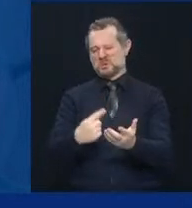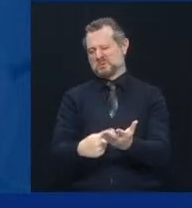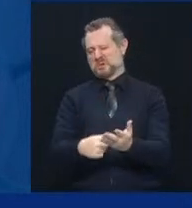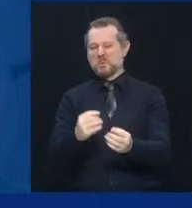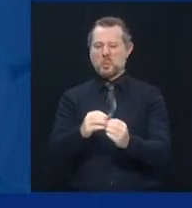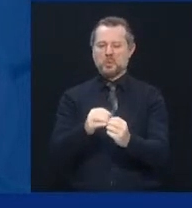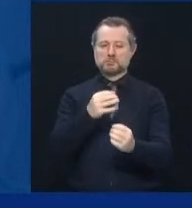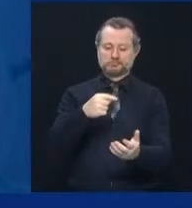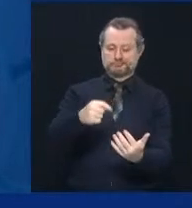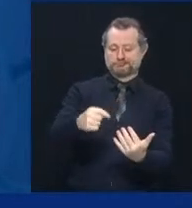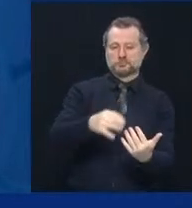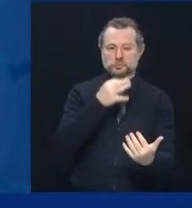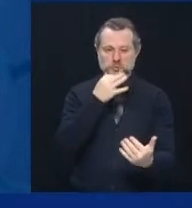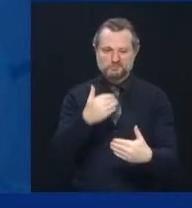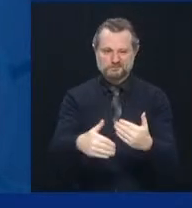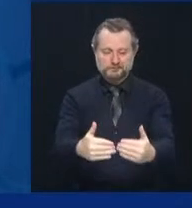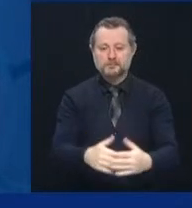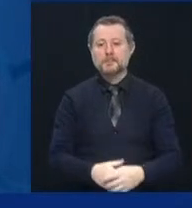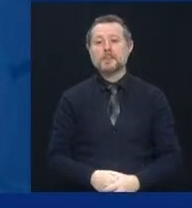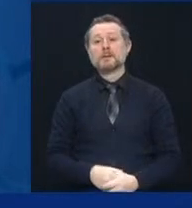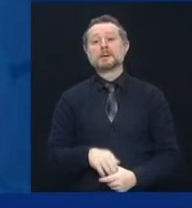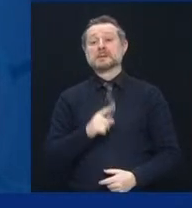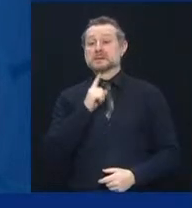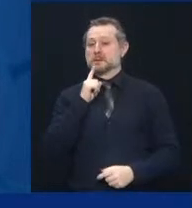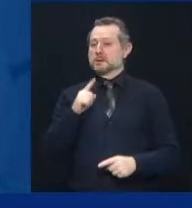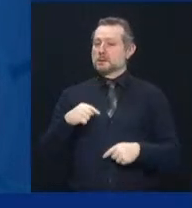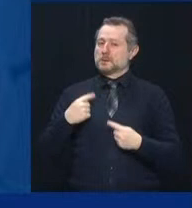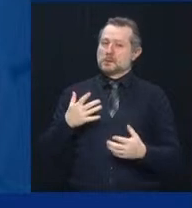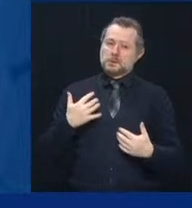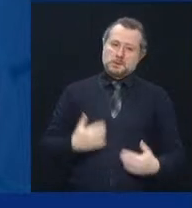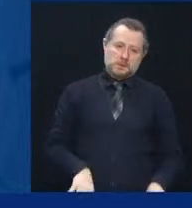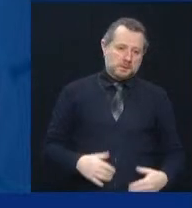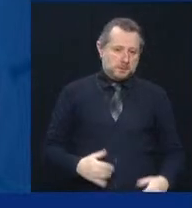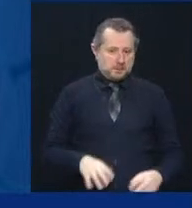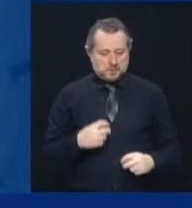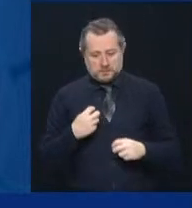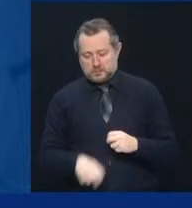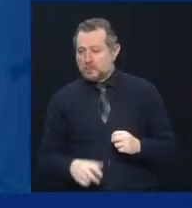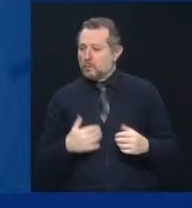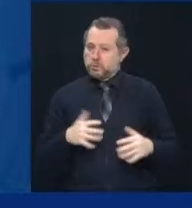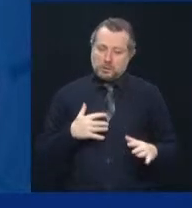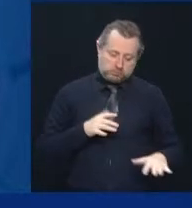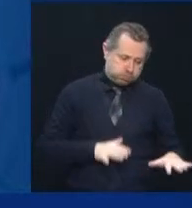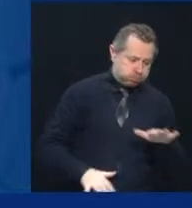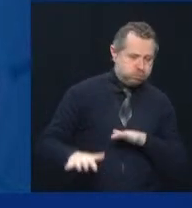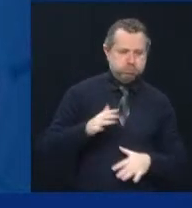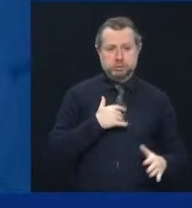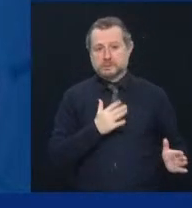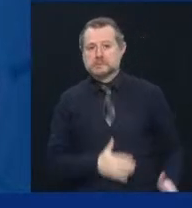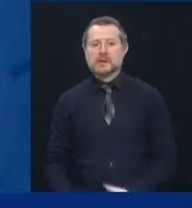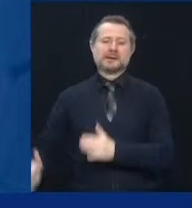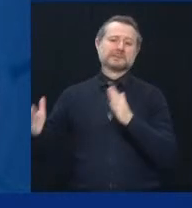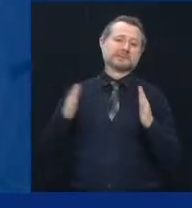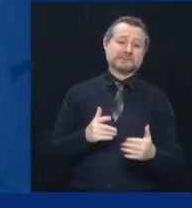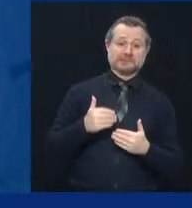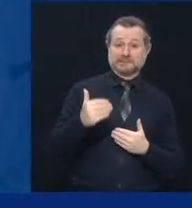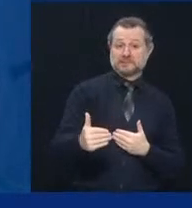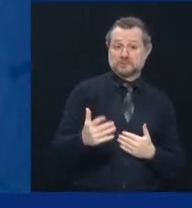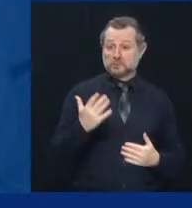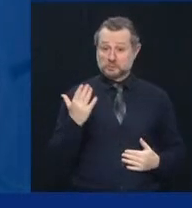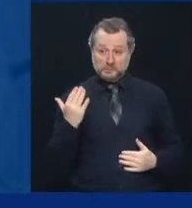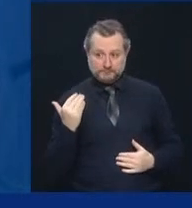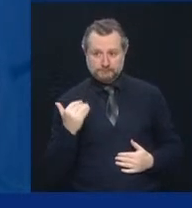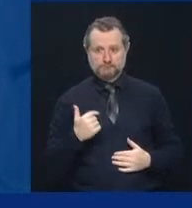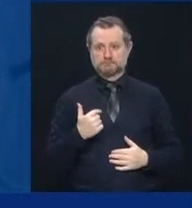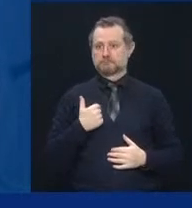It has been very difficult to plan up until now because we don't know what we're going to